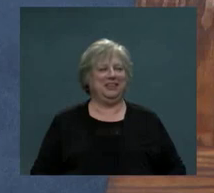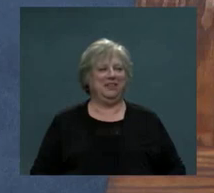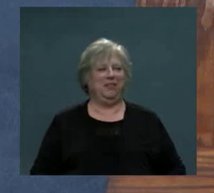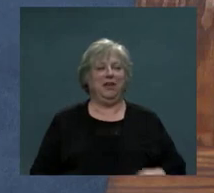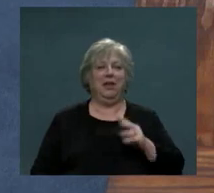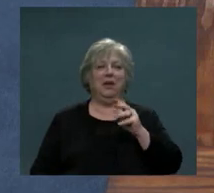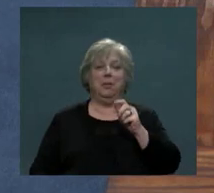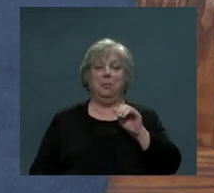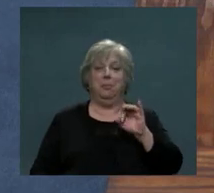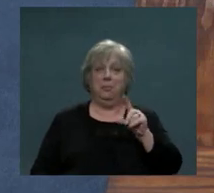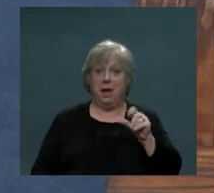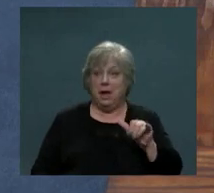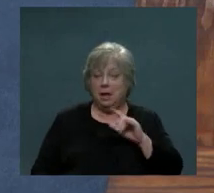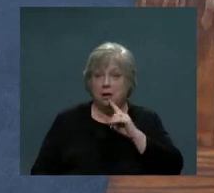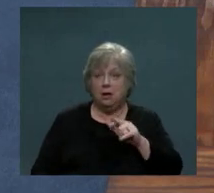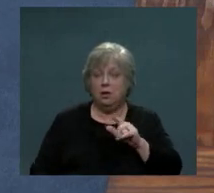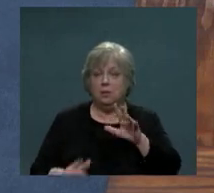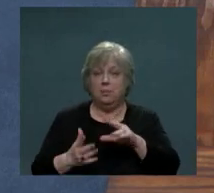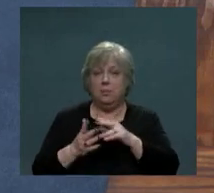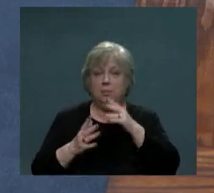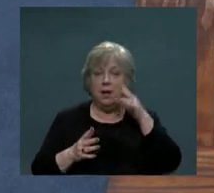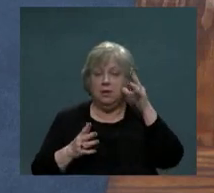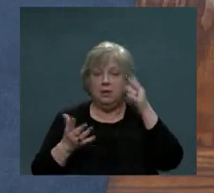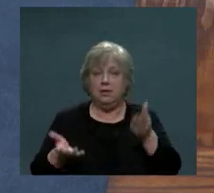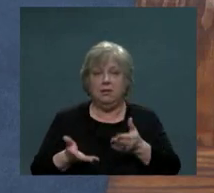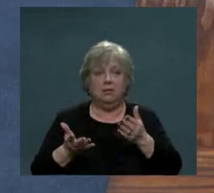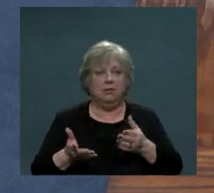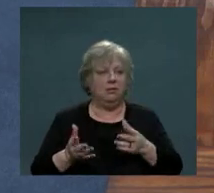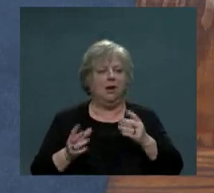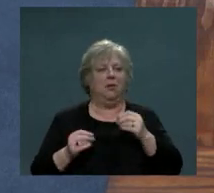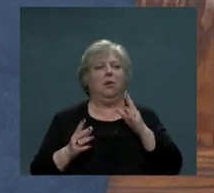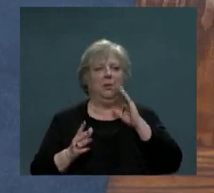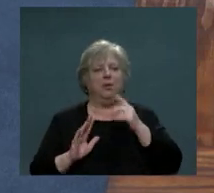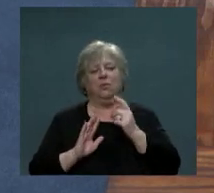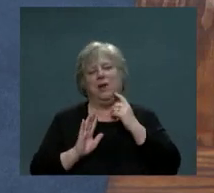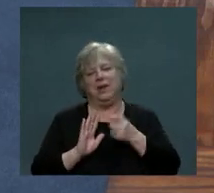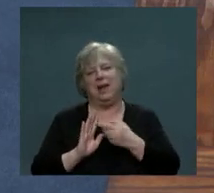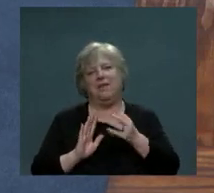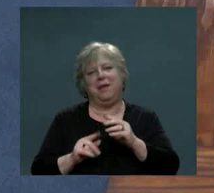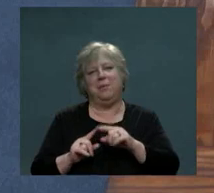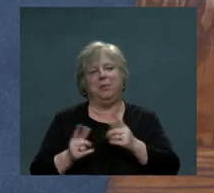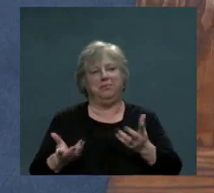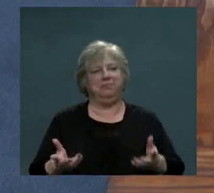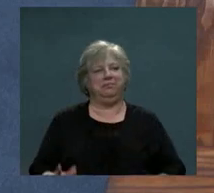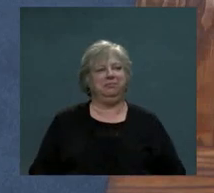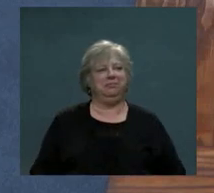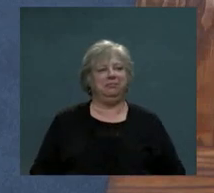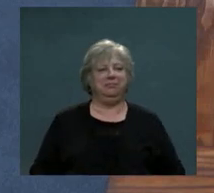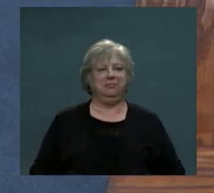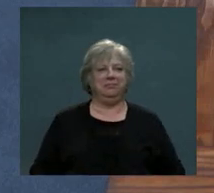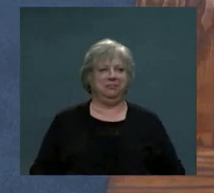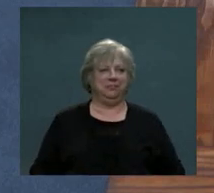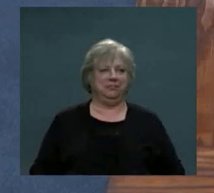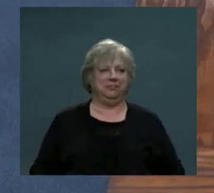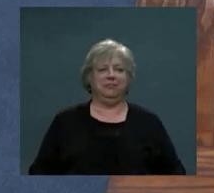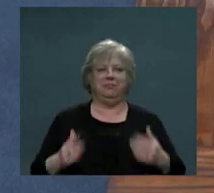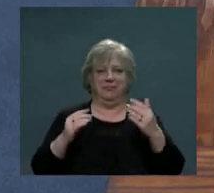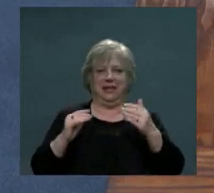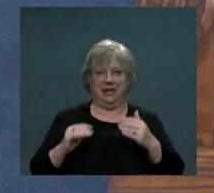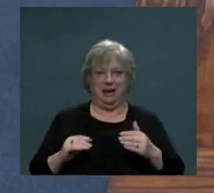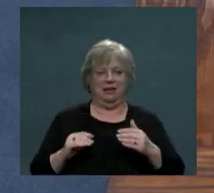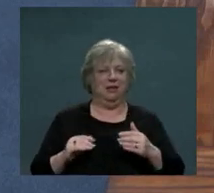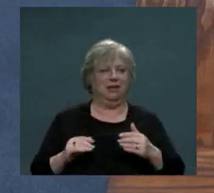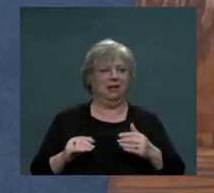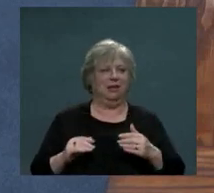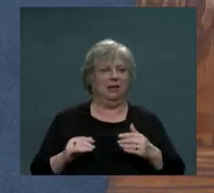Bailey, your parents here? Did they come? They didn't come. Okay, well, we'll recognize them, but we're glad they're here. All right. Next up,